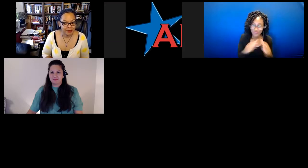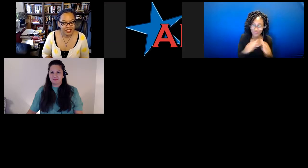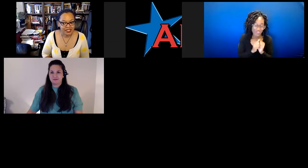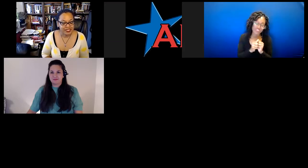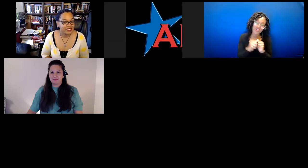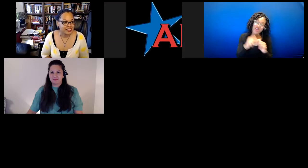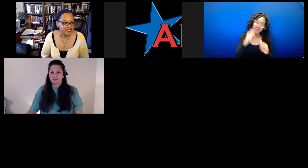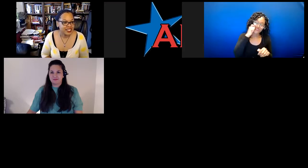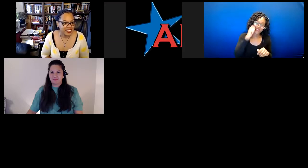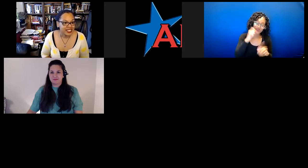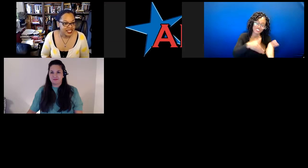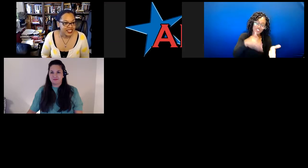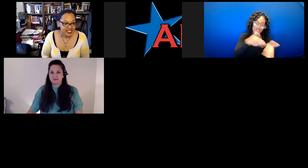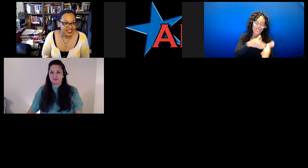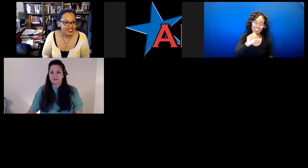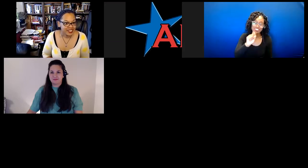But